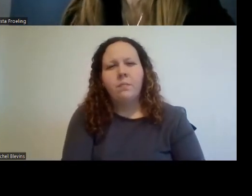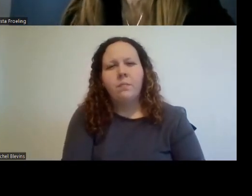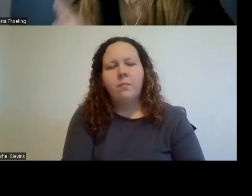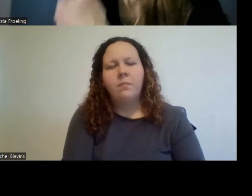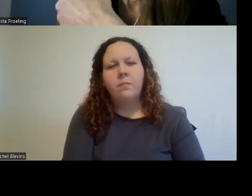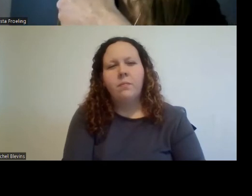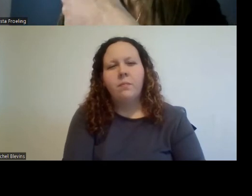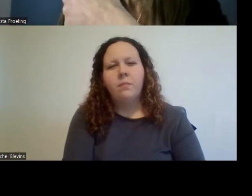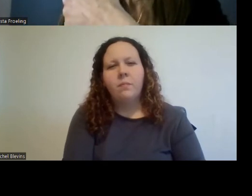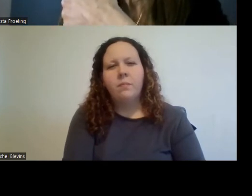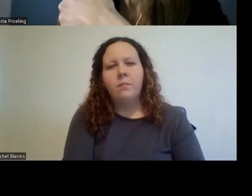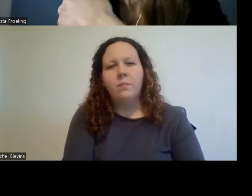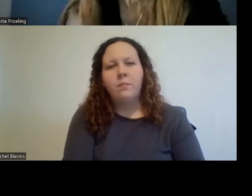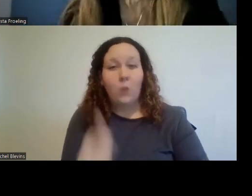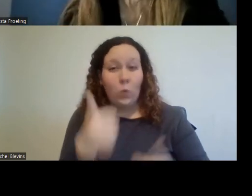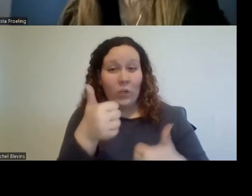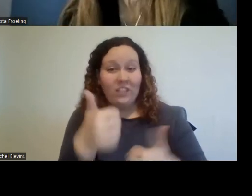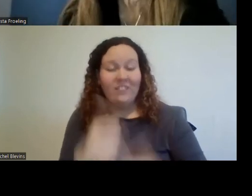Are we good?